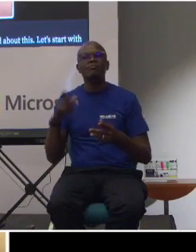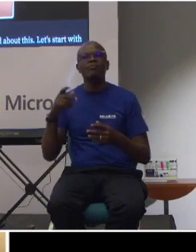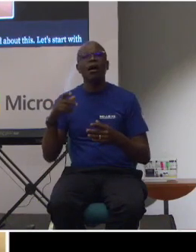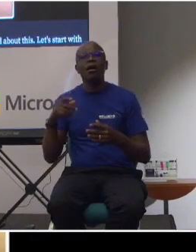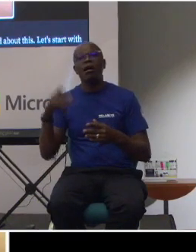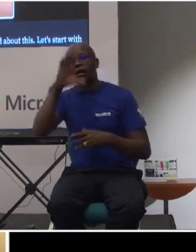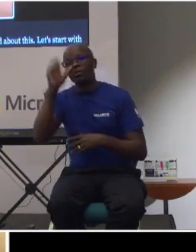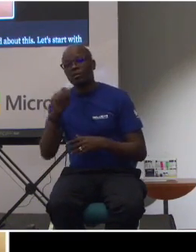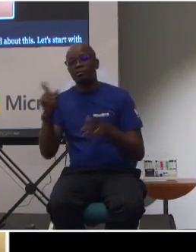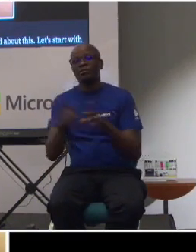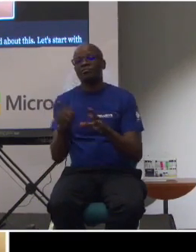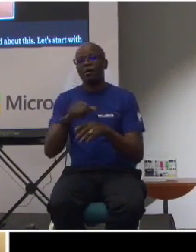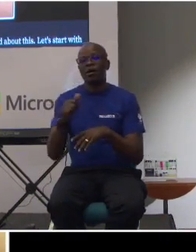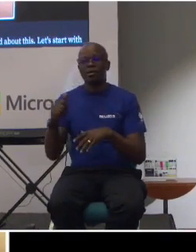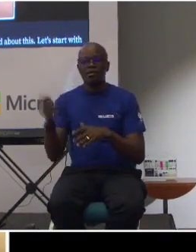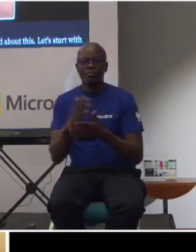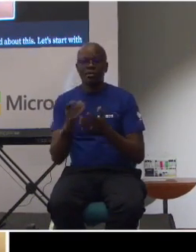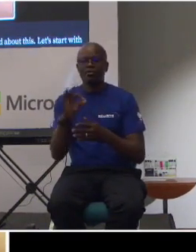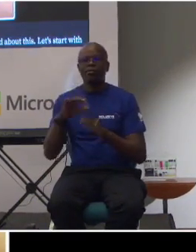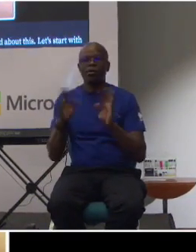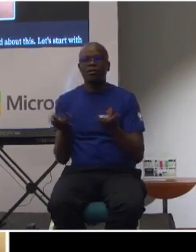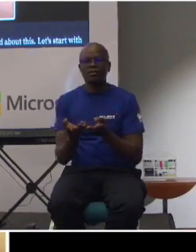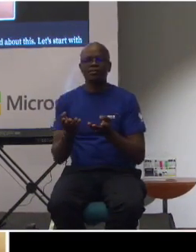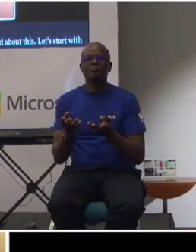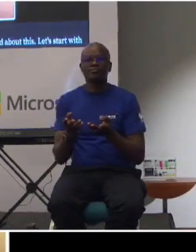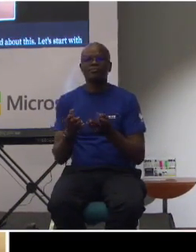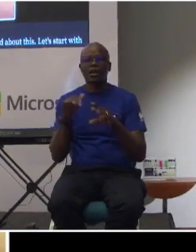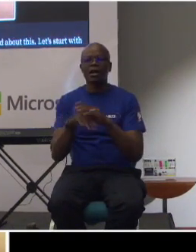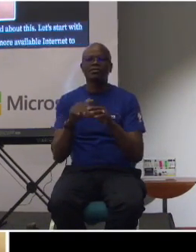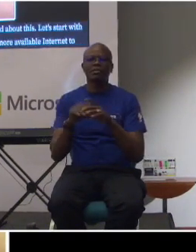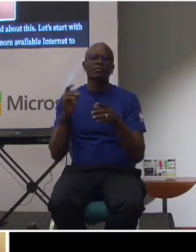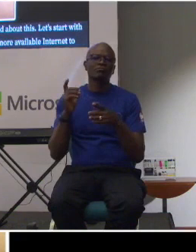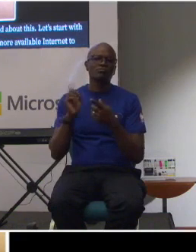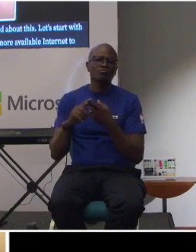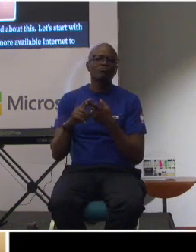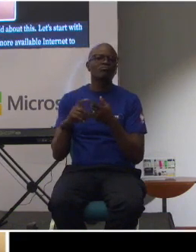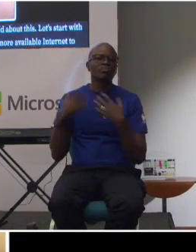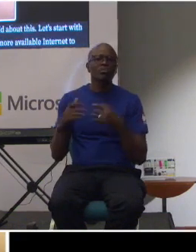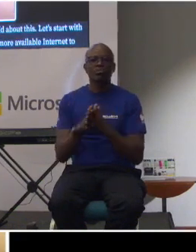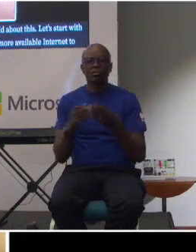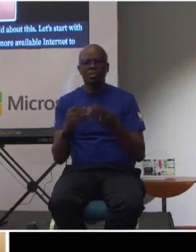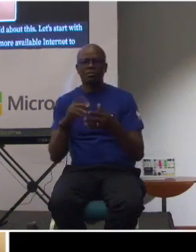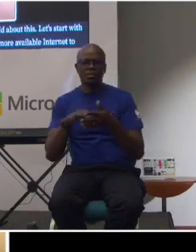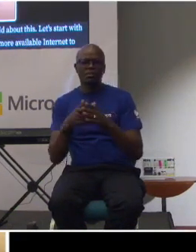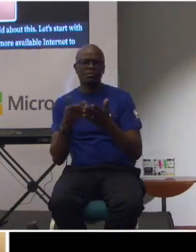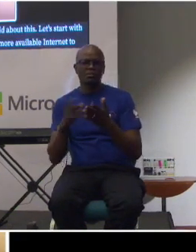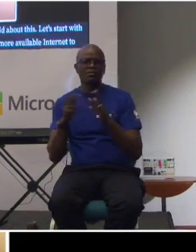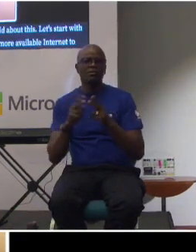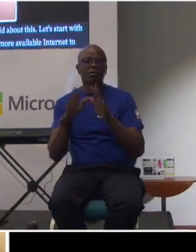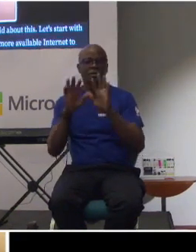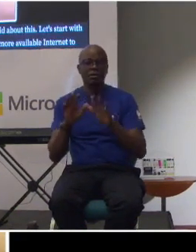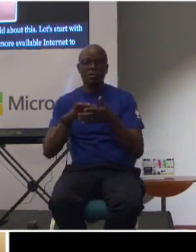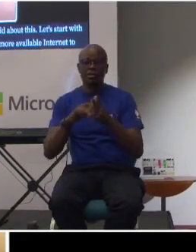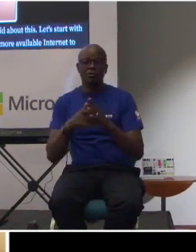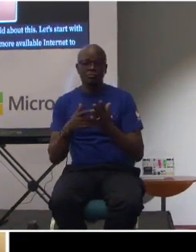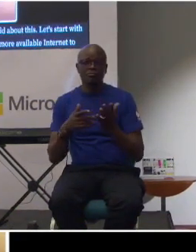like every other part of the world, the access to internet varies pretty dramatically from place to place. It's